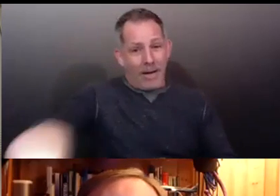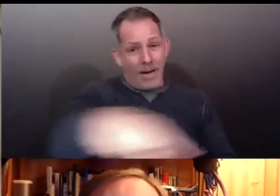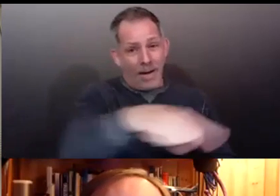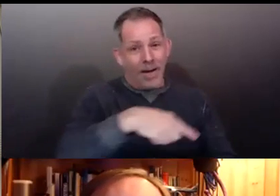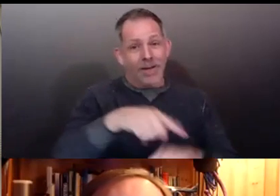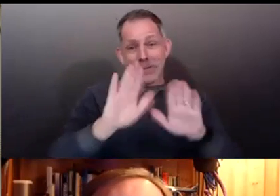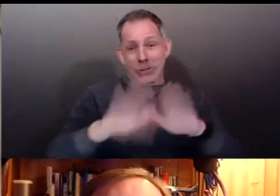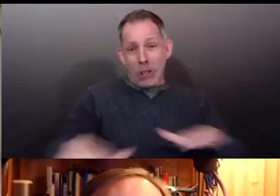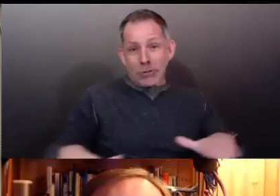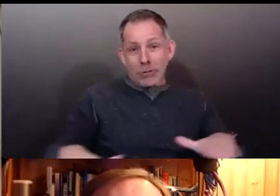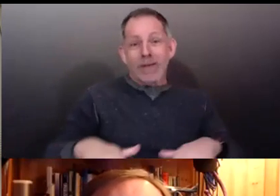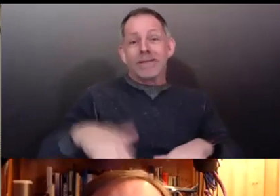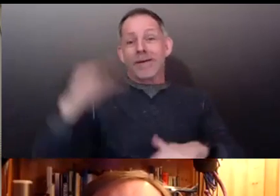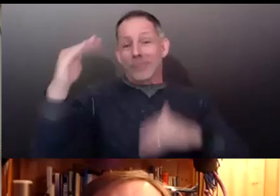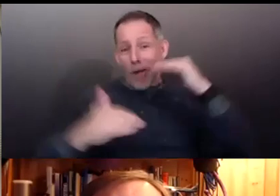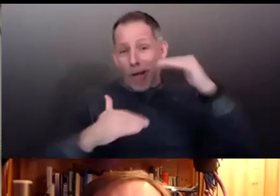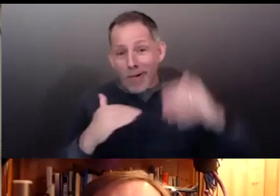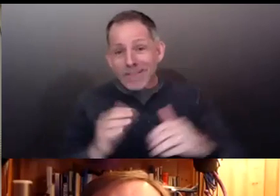remote learning?